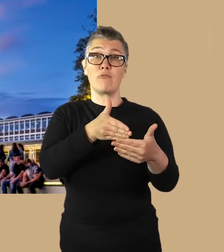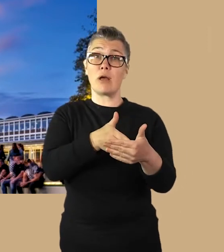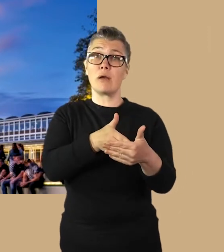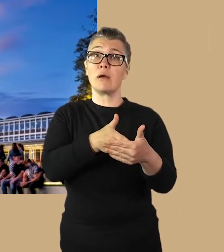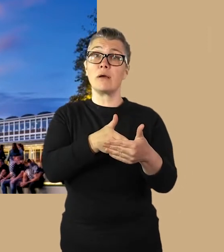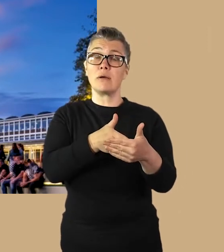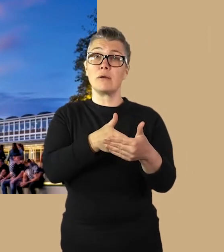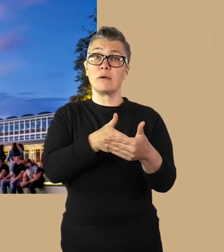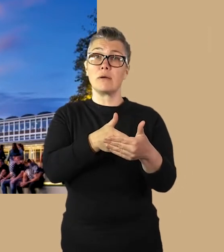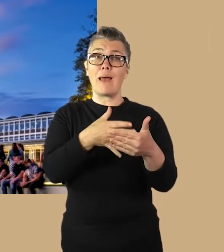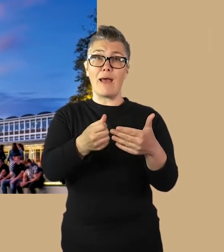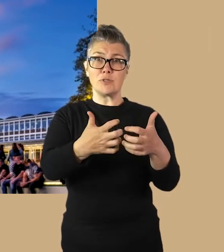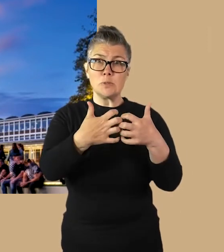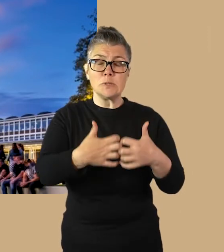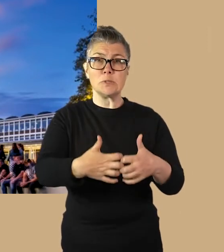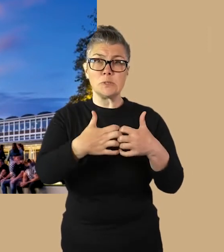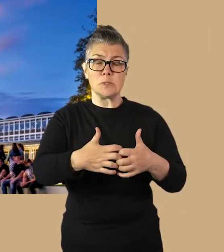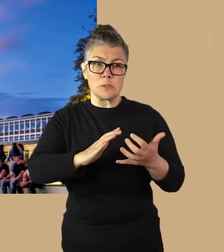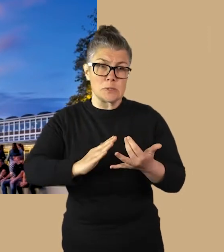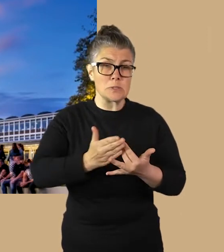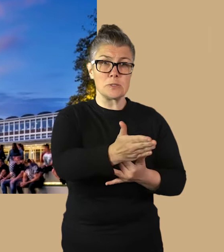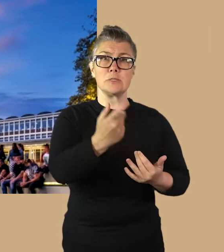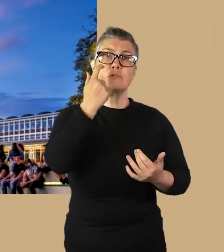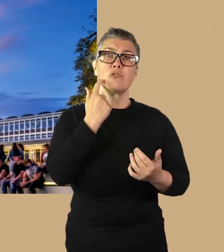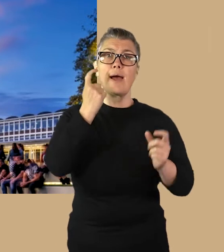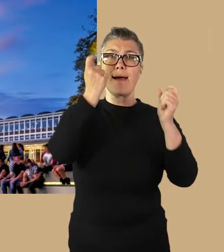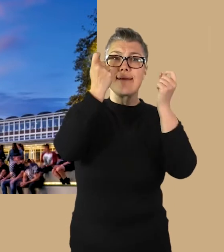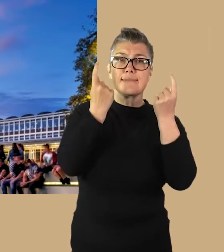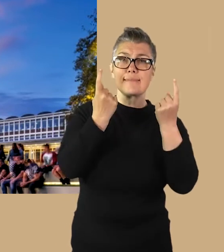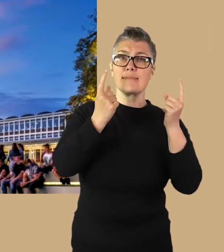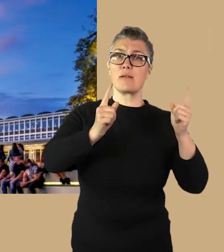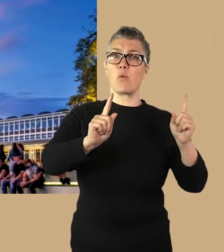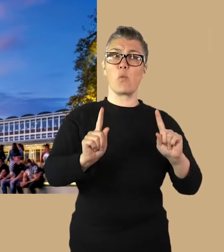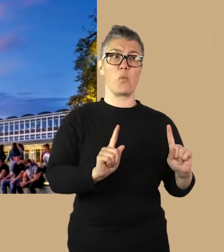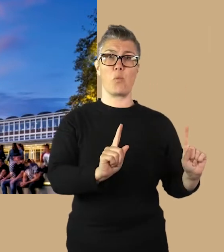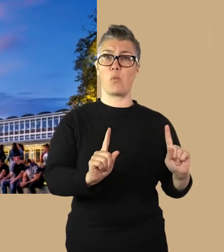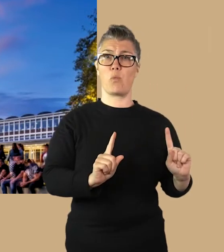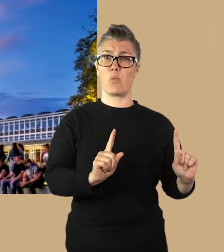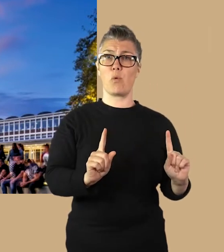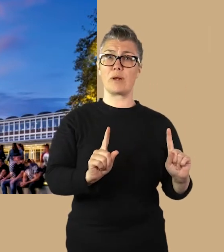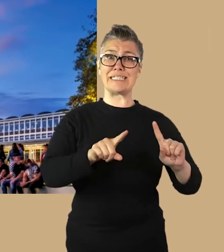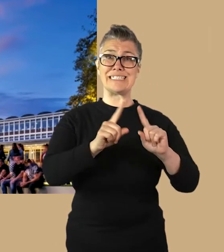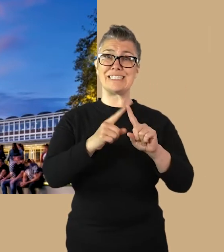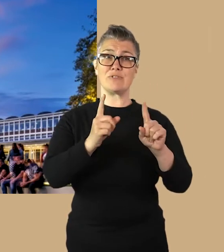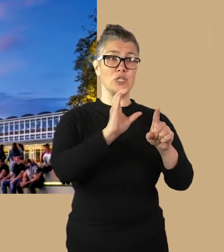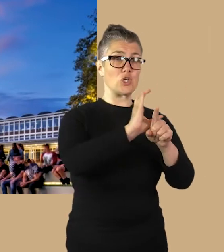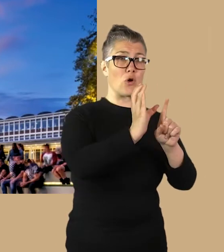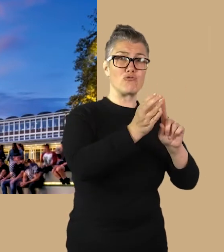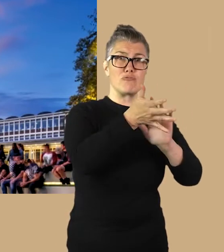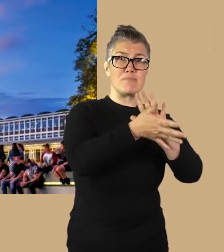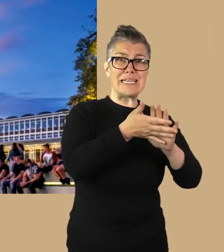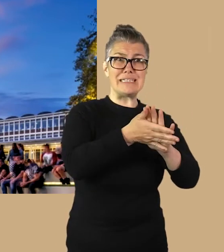they have to also work through, and trying to understand what all the different